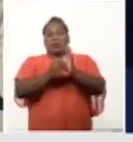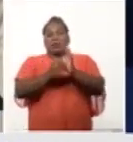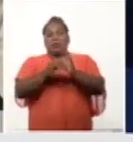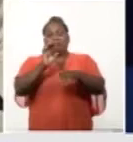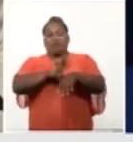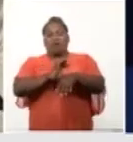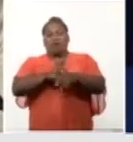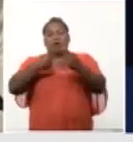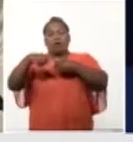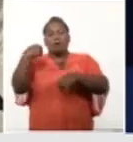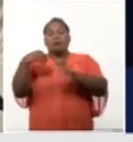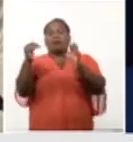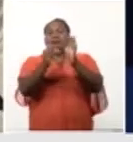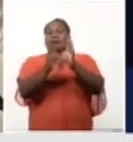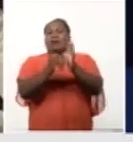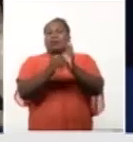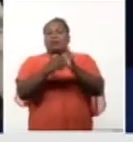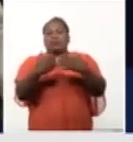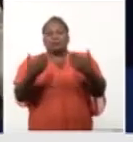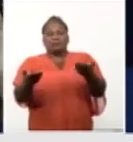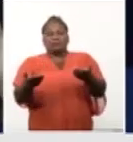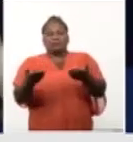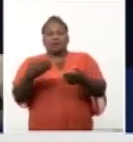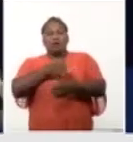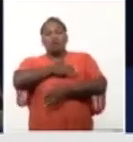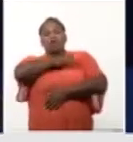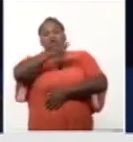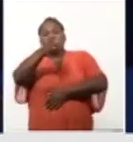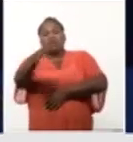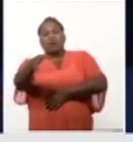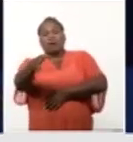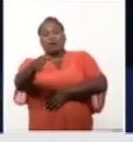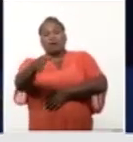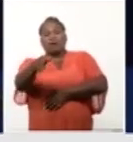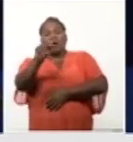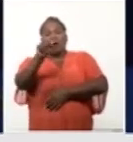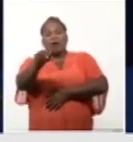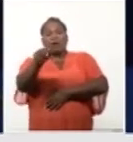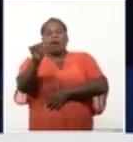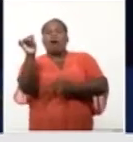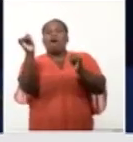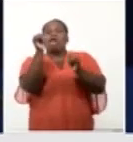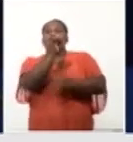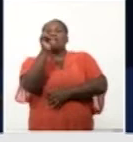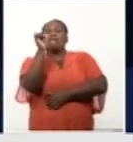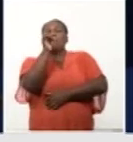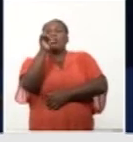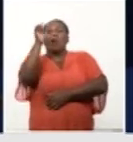Yesterday afternoon, we had the possibility to participate in a video conference